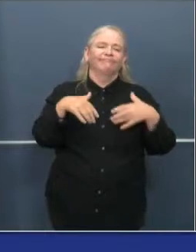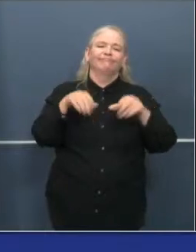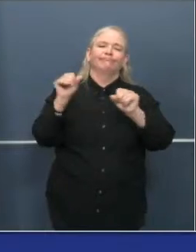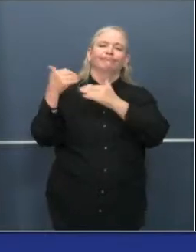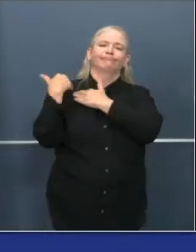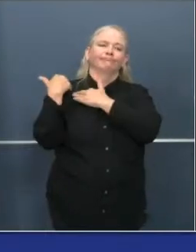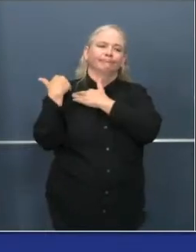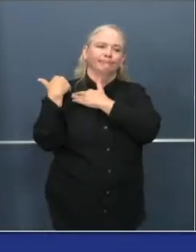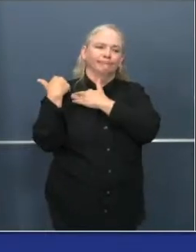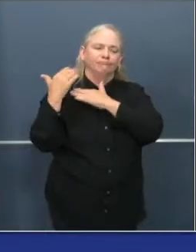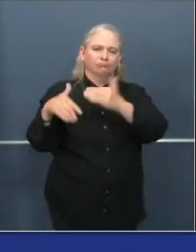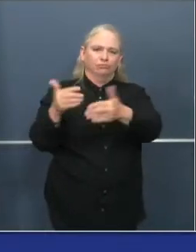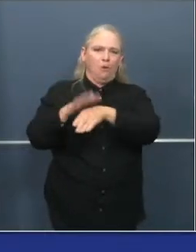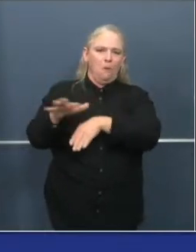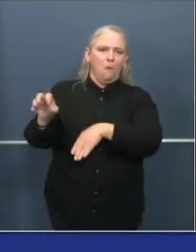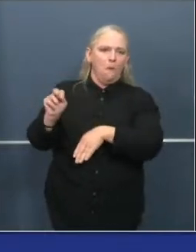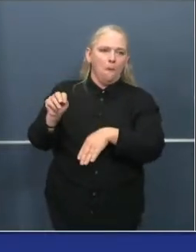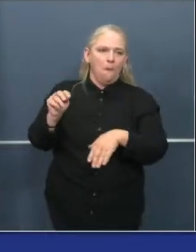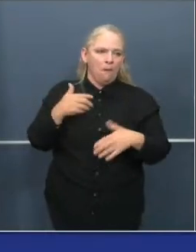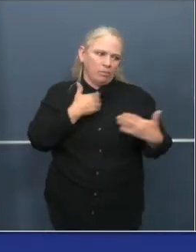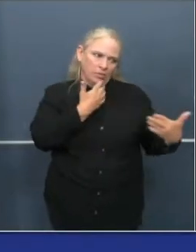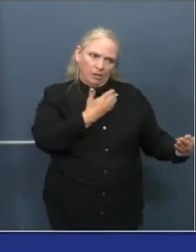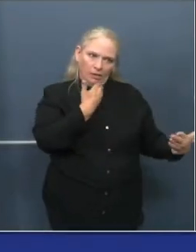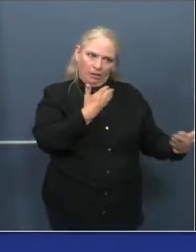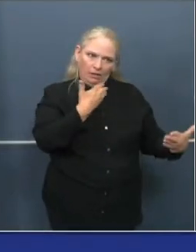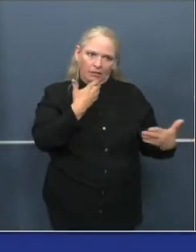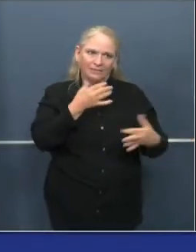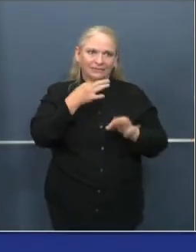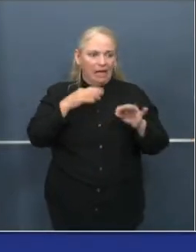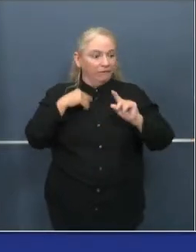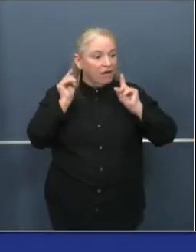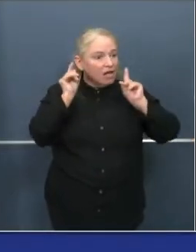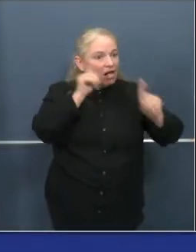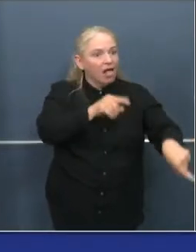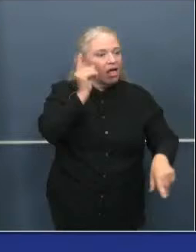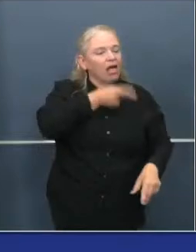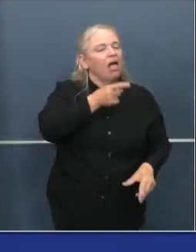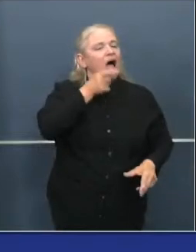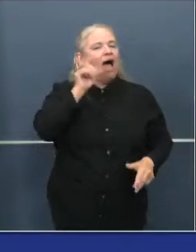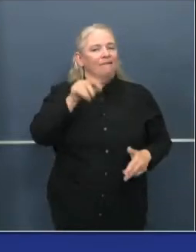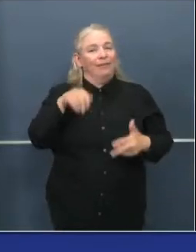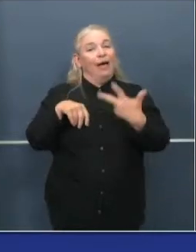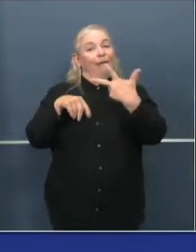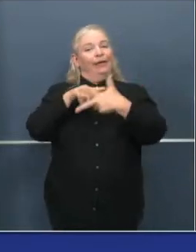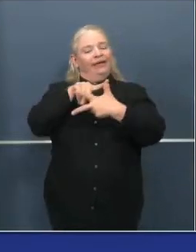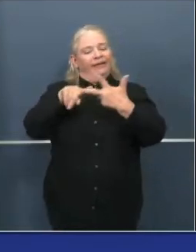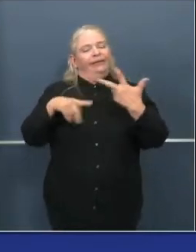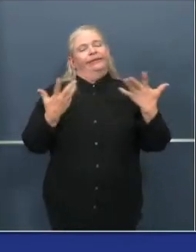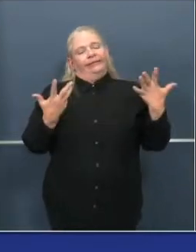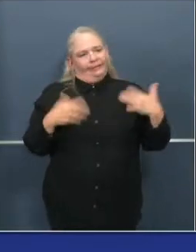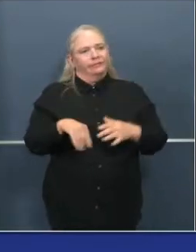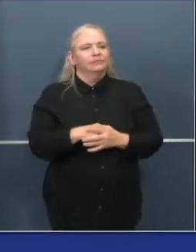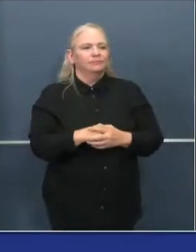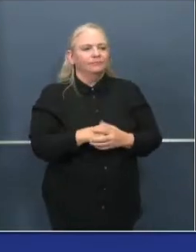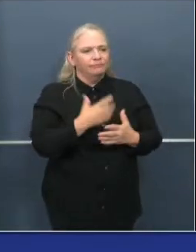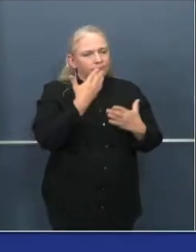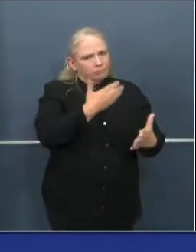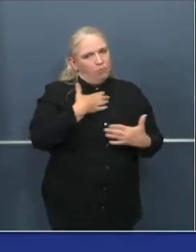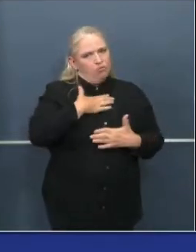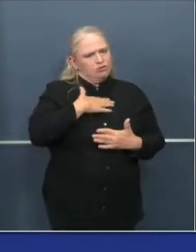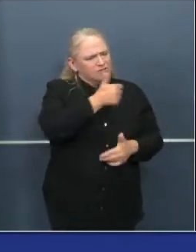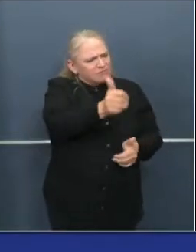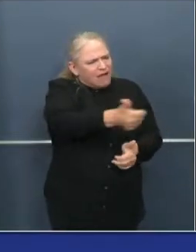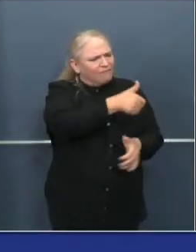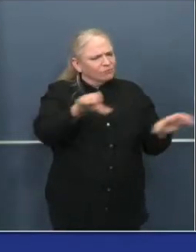their work there as well. So everybody is moving, they're taking action, they're being responsible, and we are very,